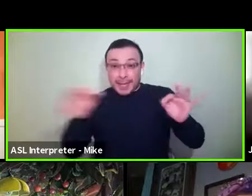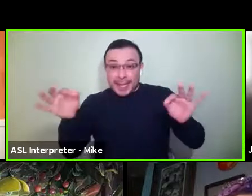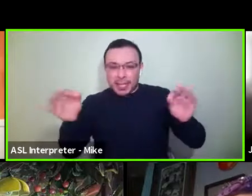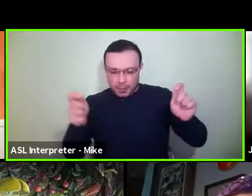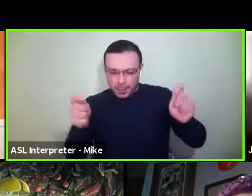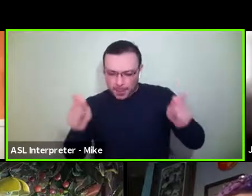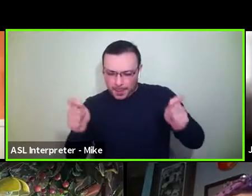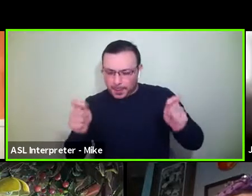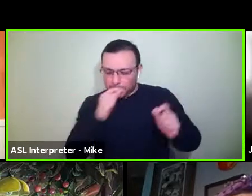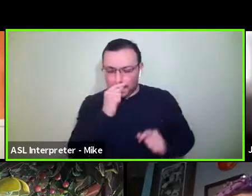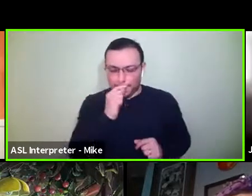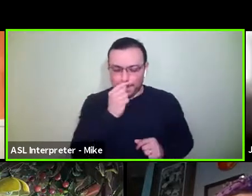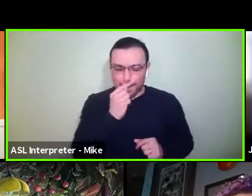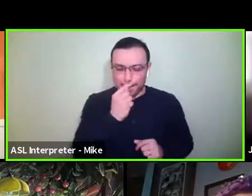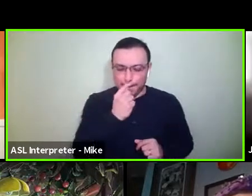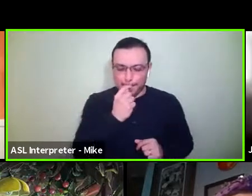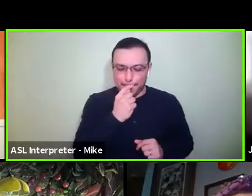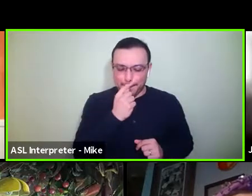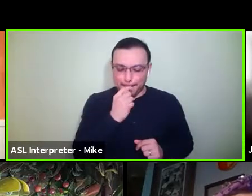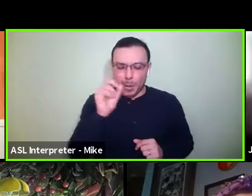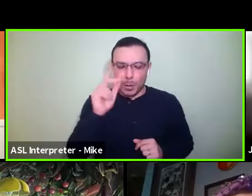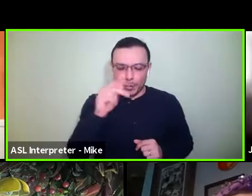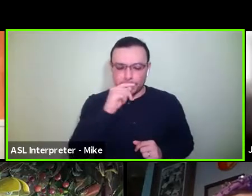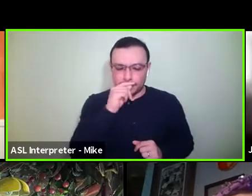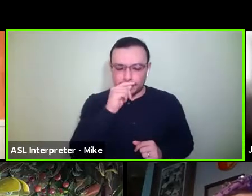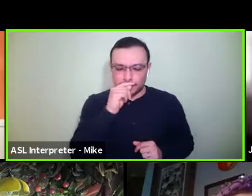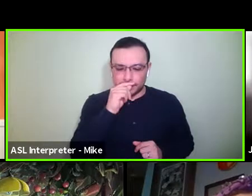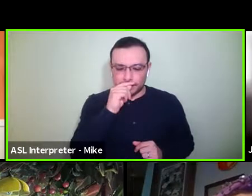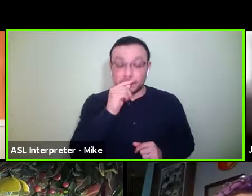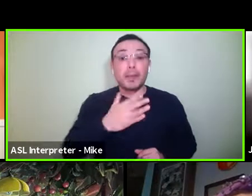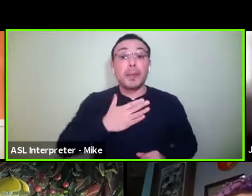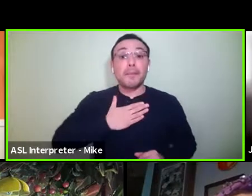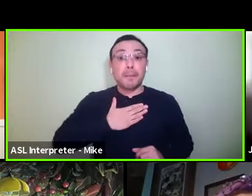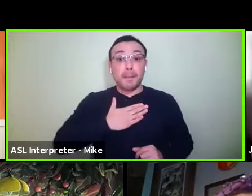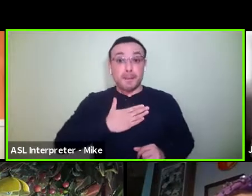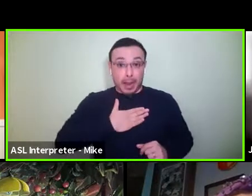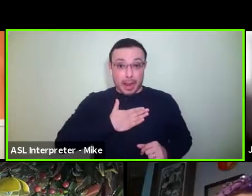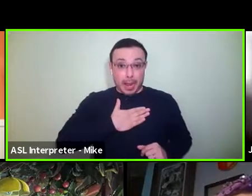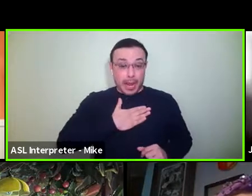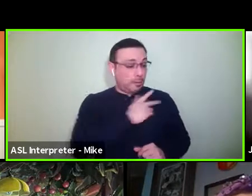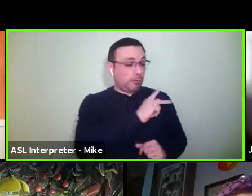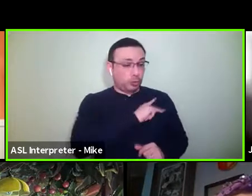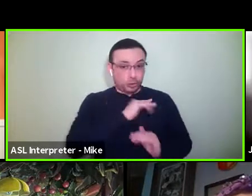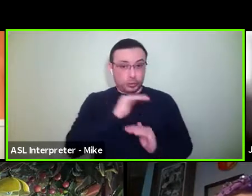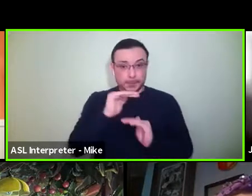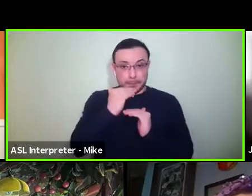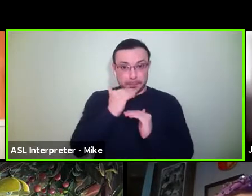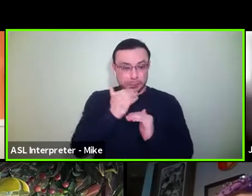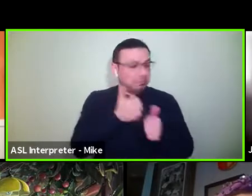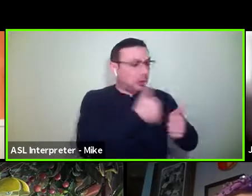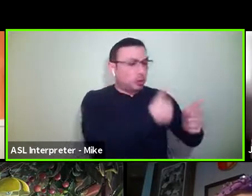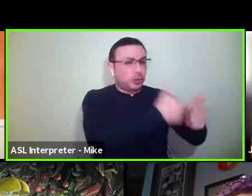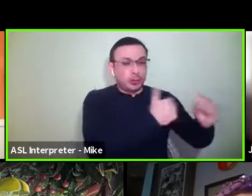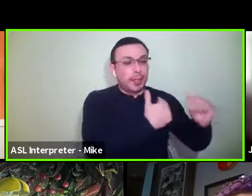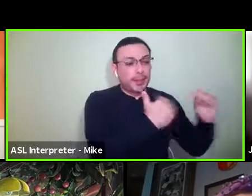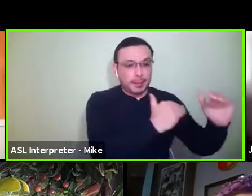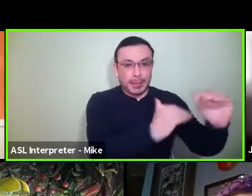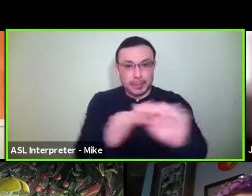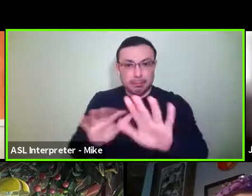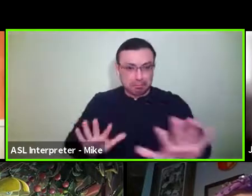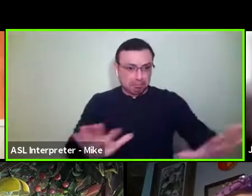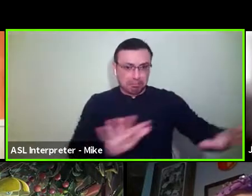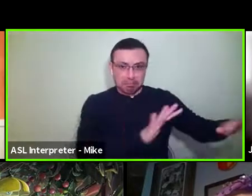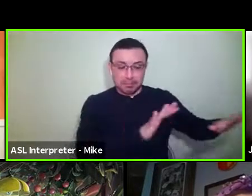does balancing the tension between accepting personal limitations and acknowledging the massive